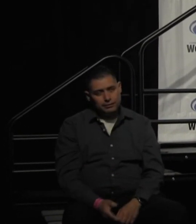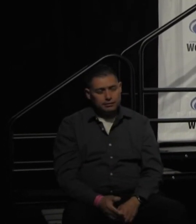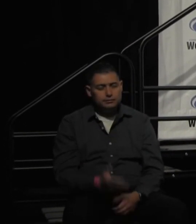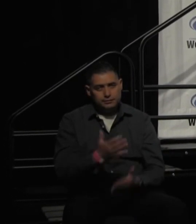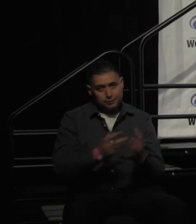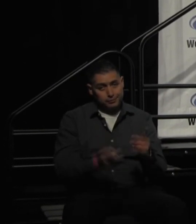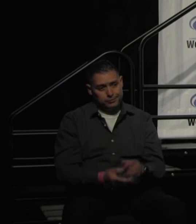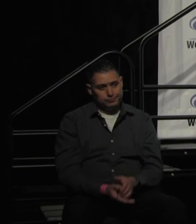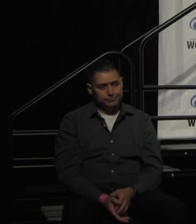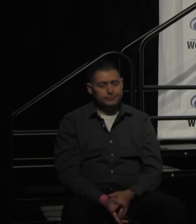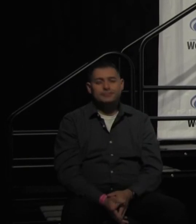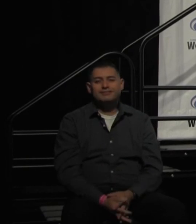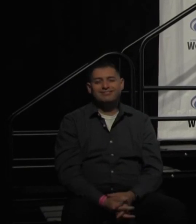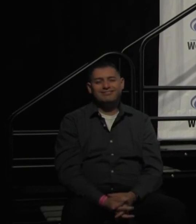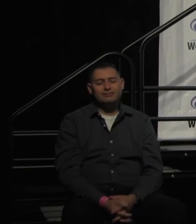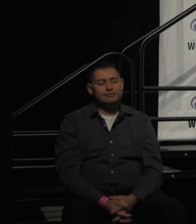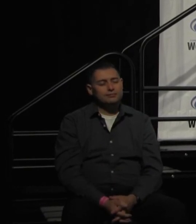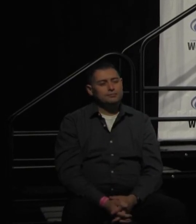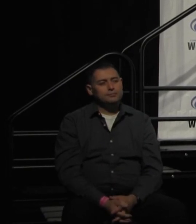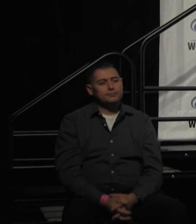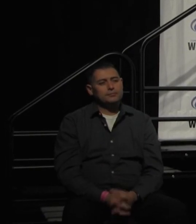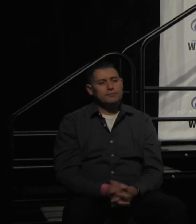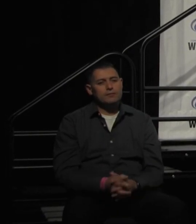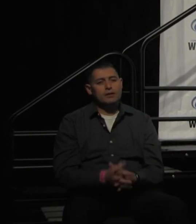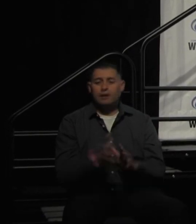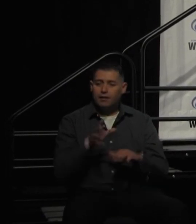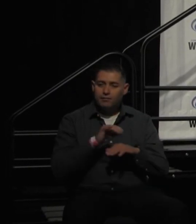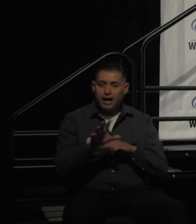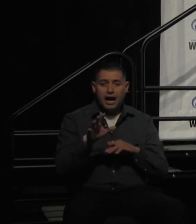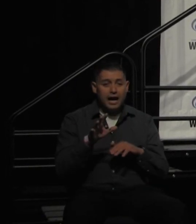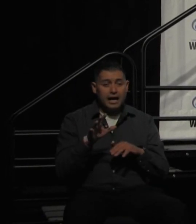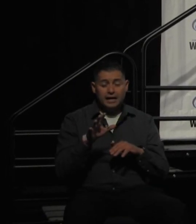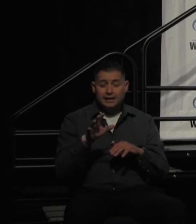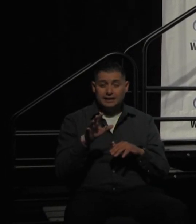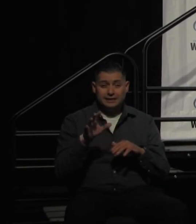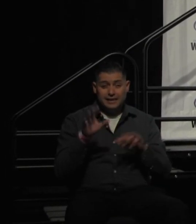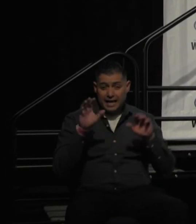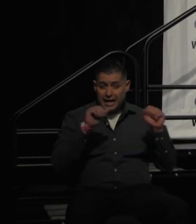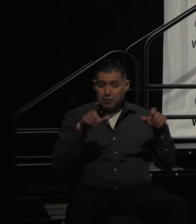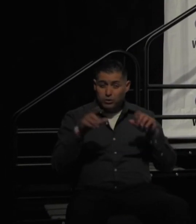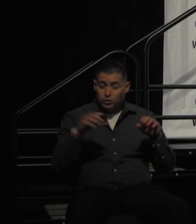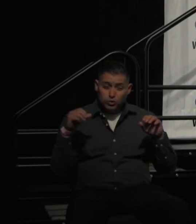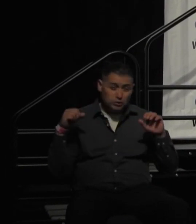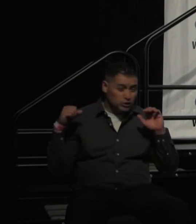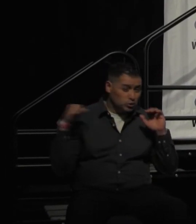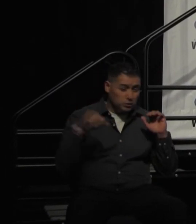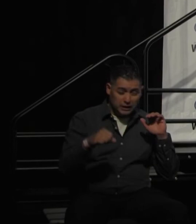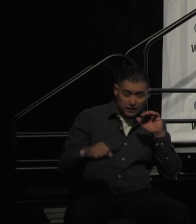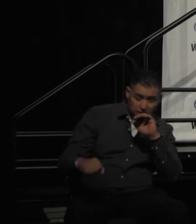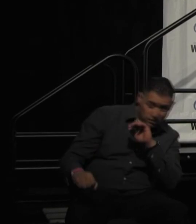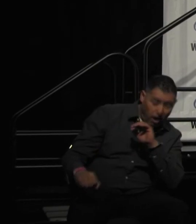people. I would advise you to be able to dodge a punch, man. Apparently